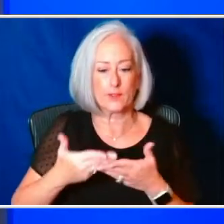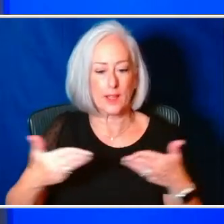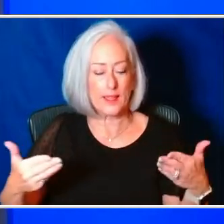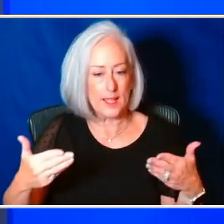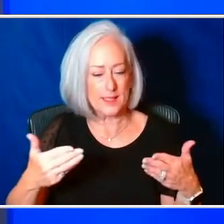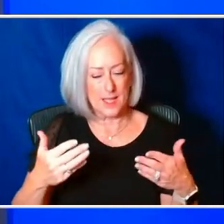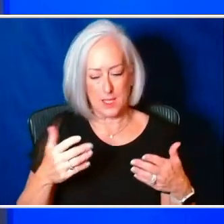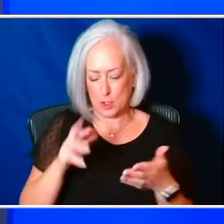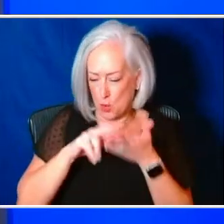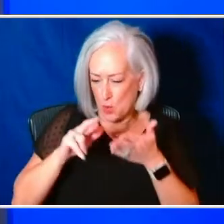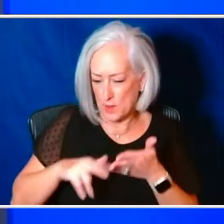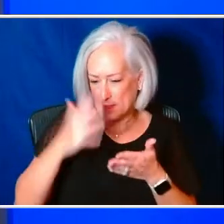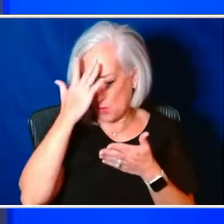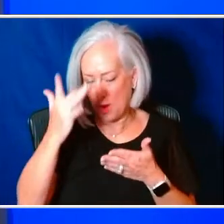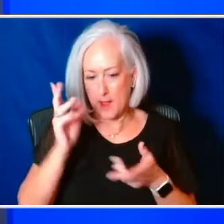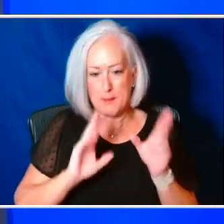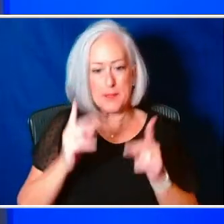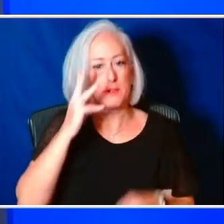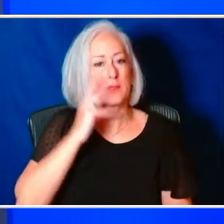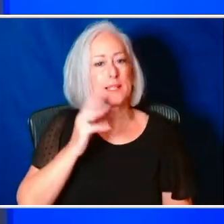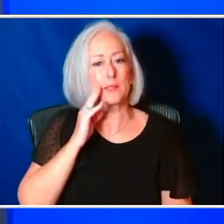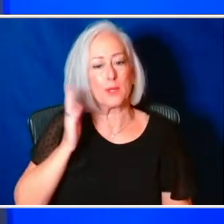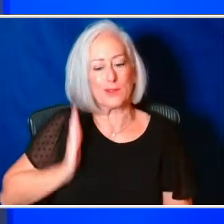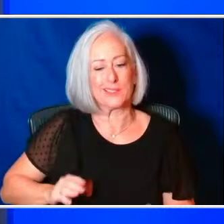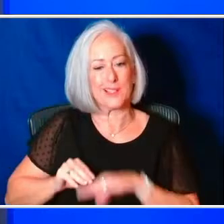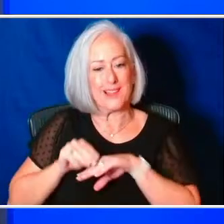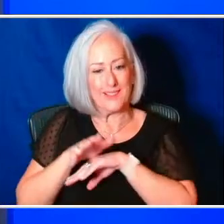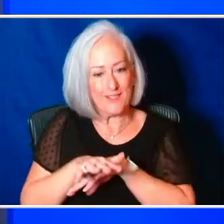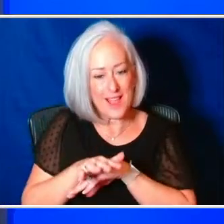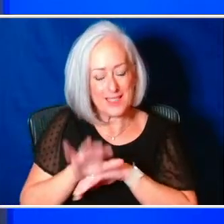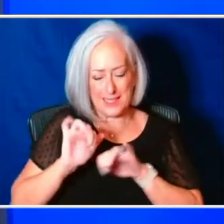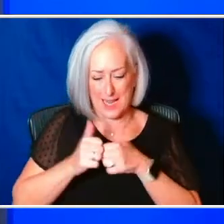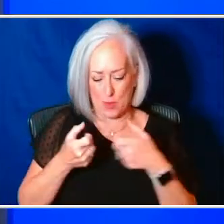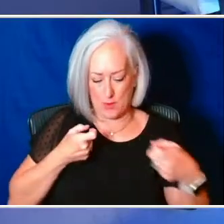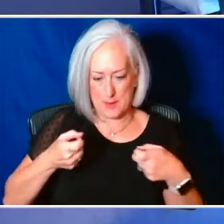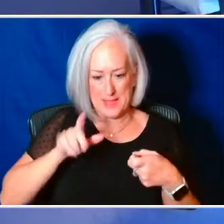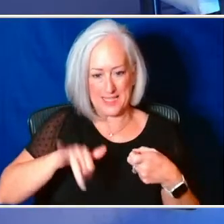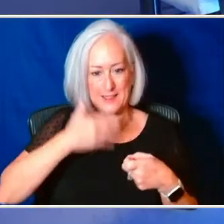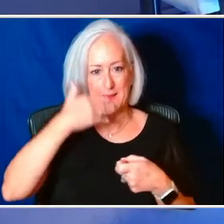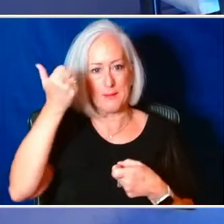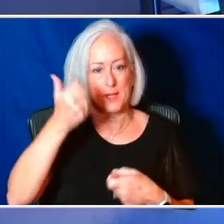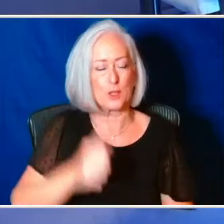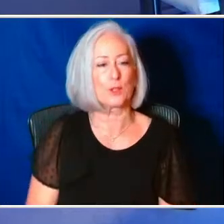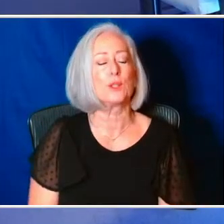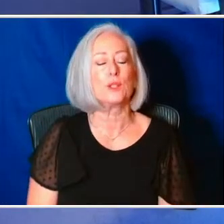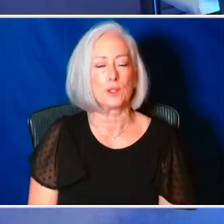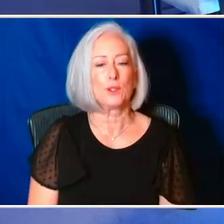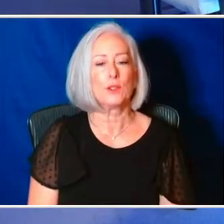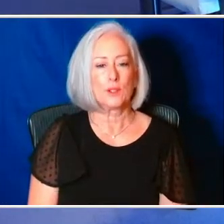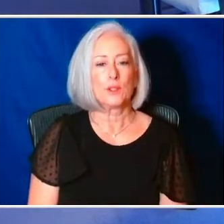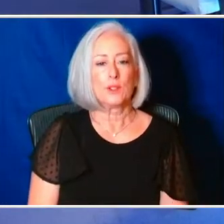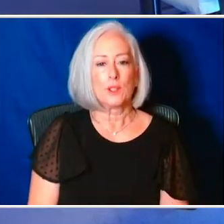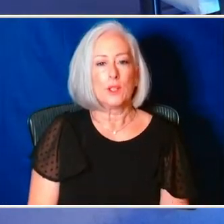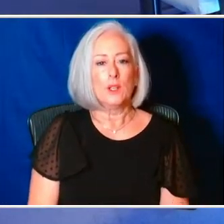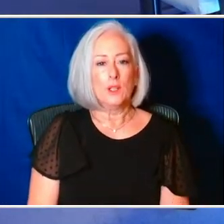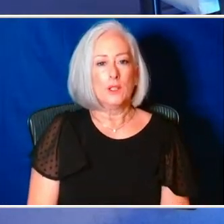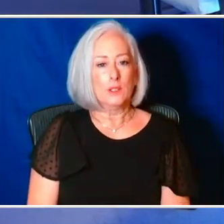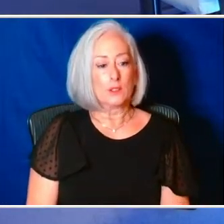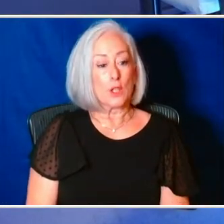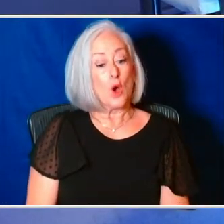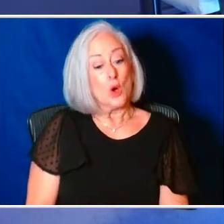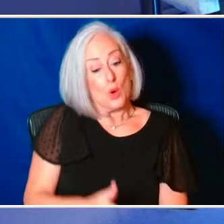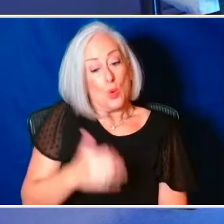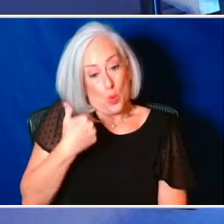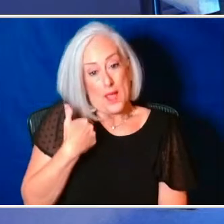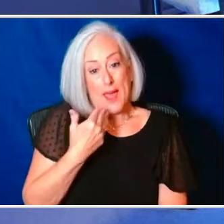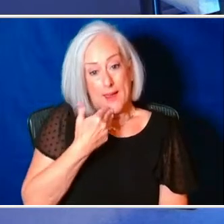those side effects and what can we do to manage better those side effects. Yeah, so there is a better future, and